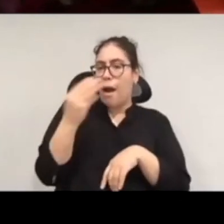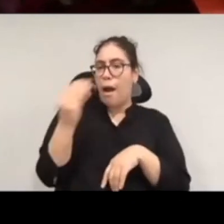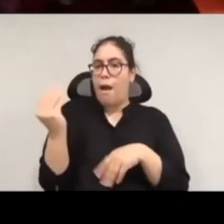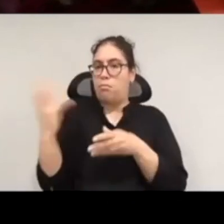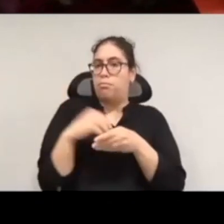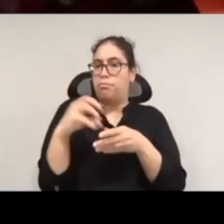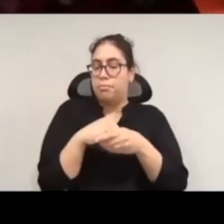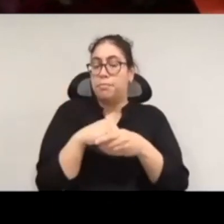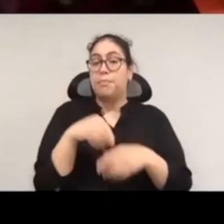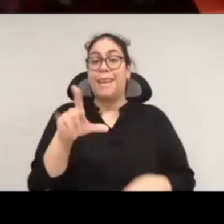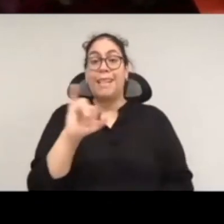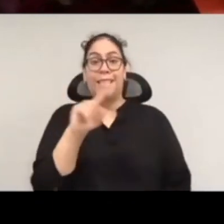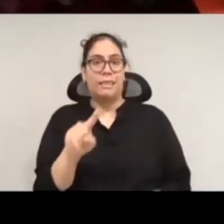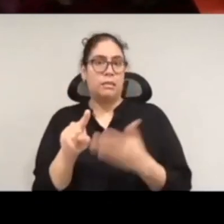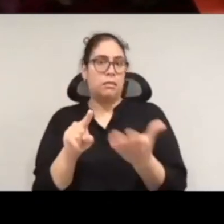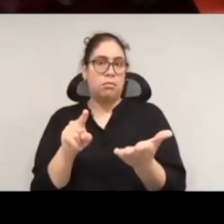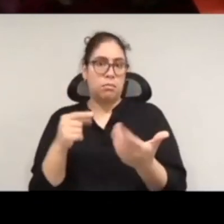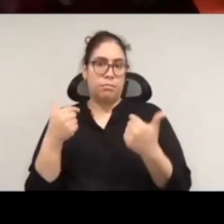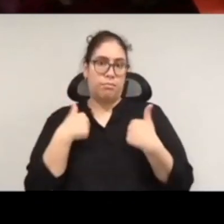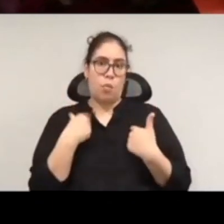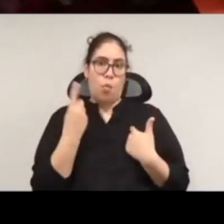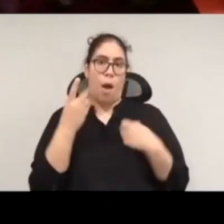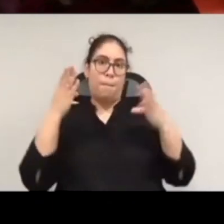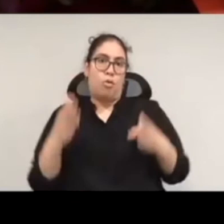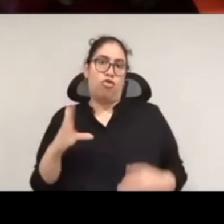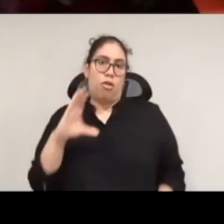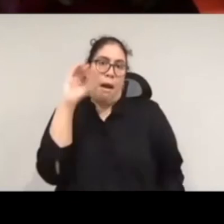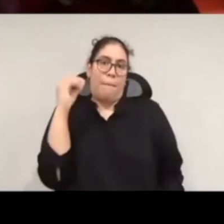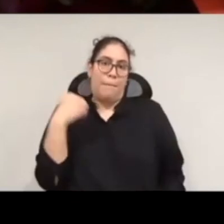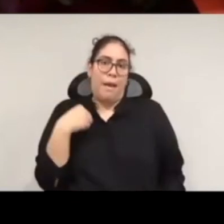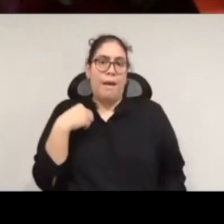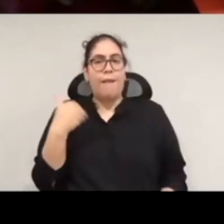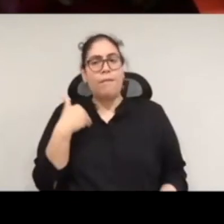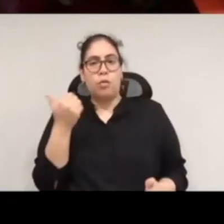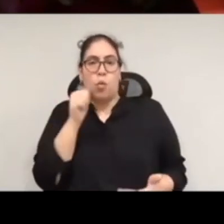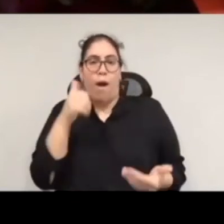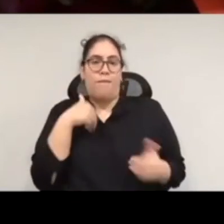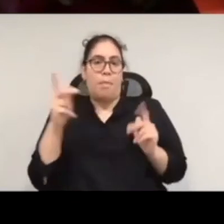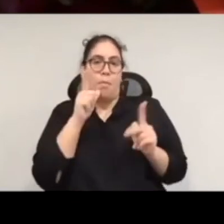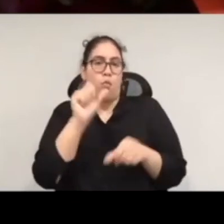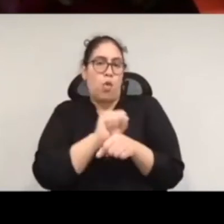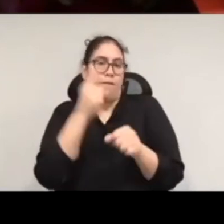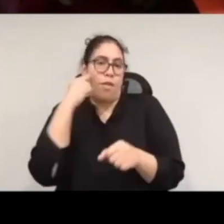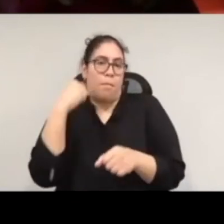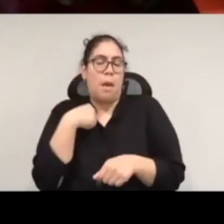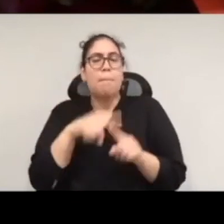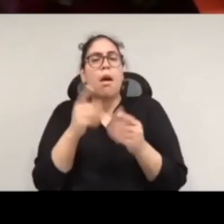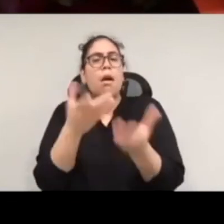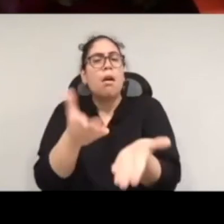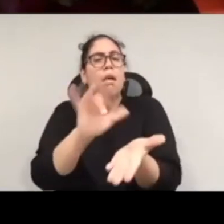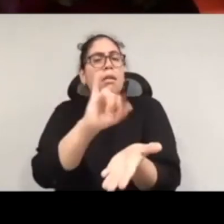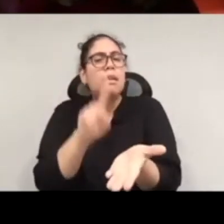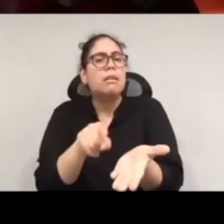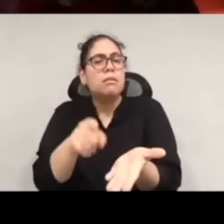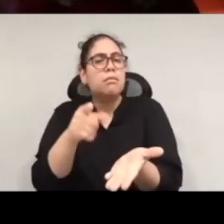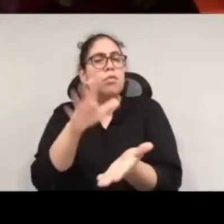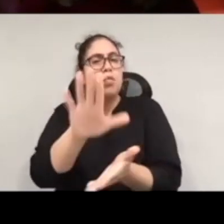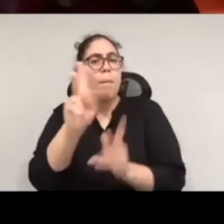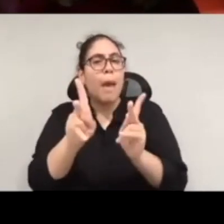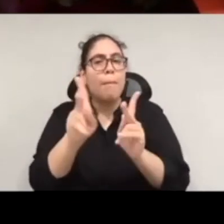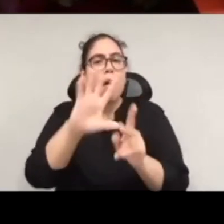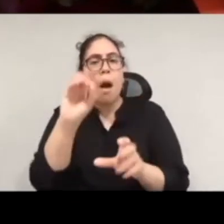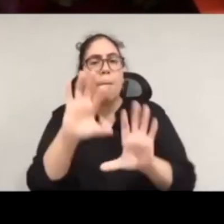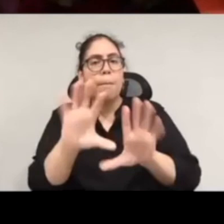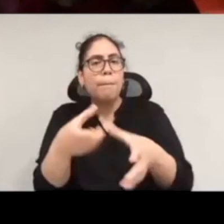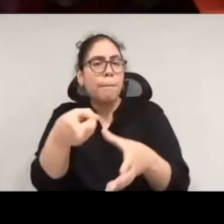I'm a one, person company here, and I have my people that work for me. But in your case, how would you like to address that? I